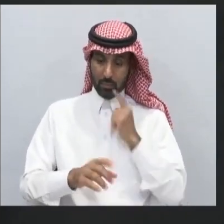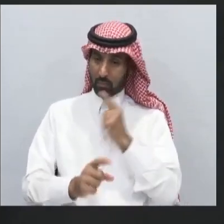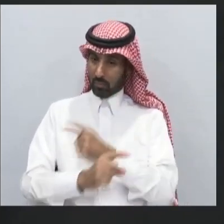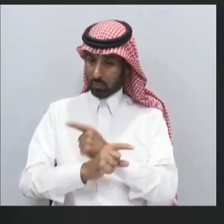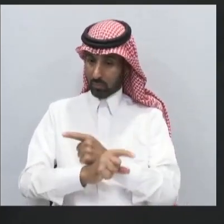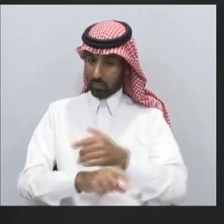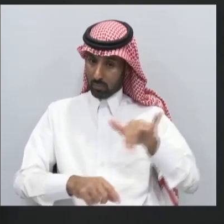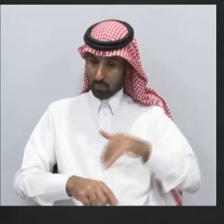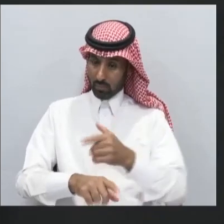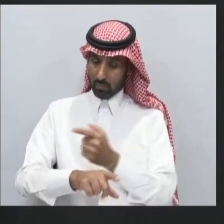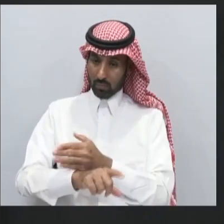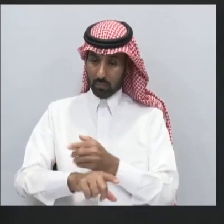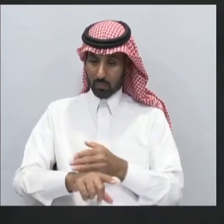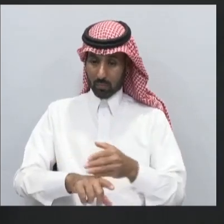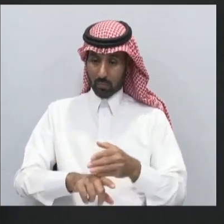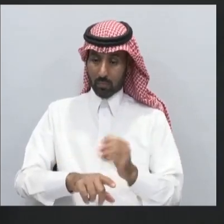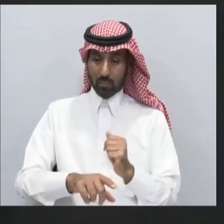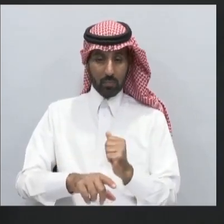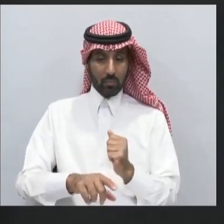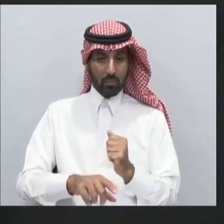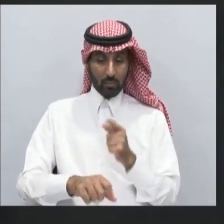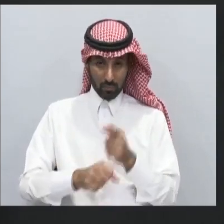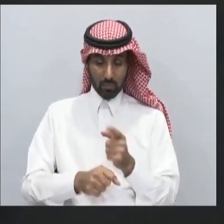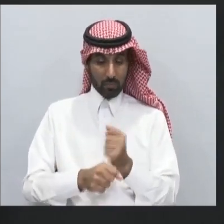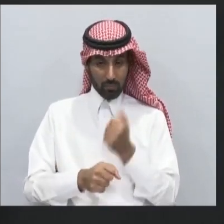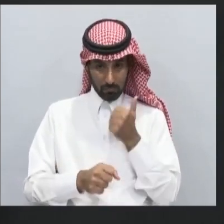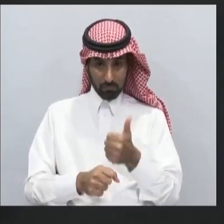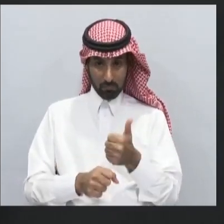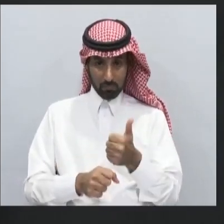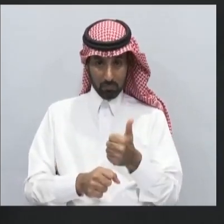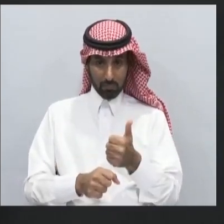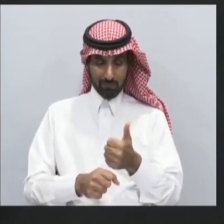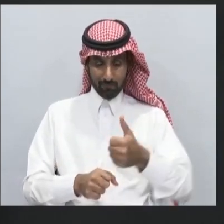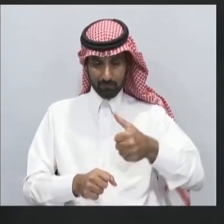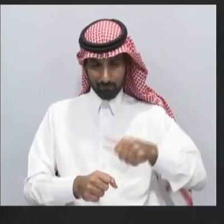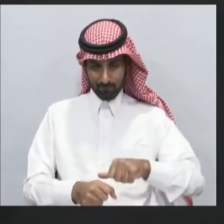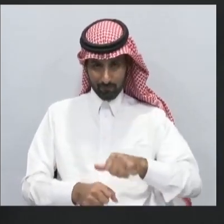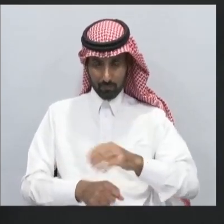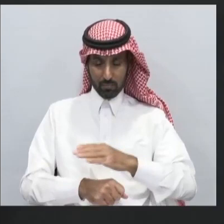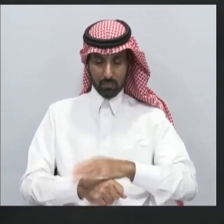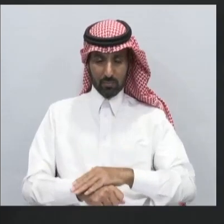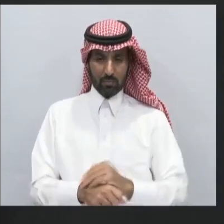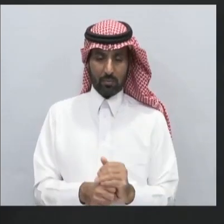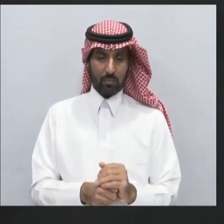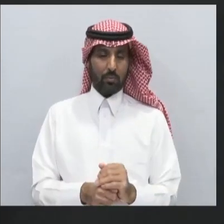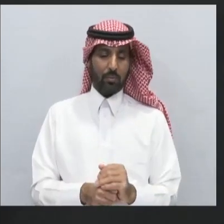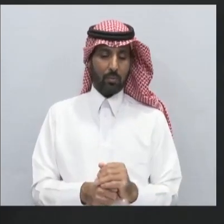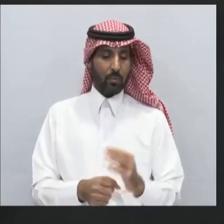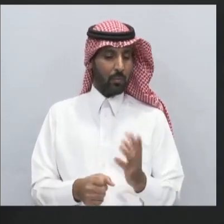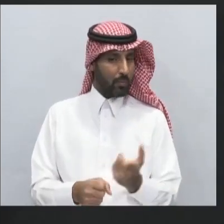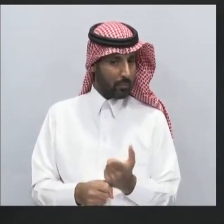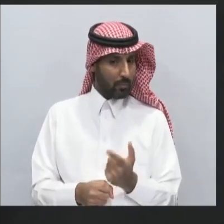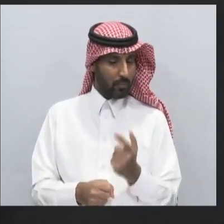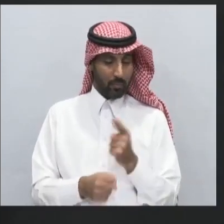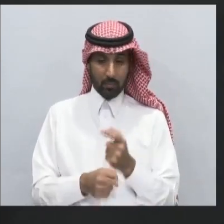they come late? If they do, do you think it's okay or it's impolite? Do